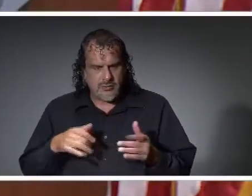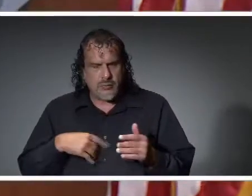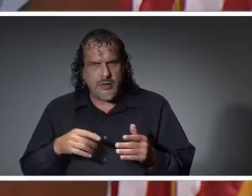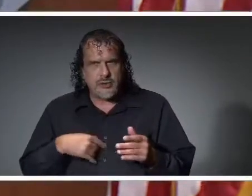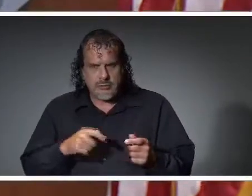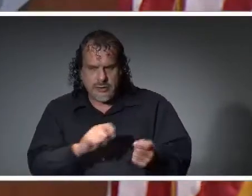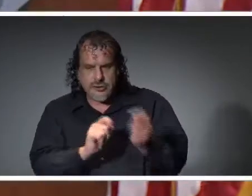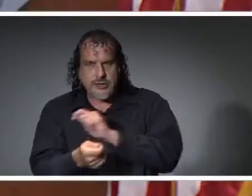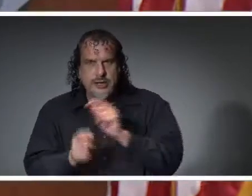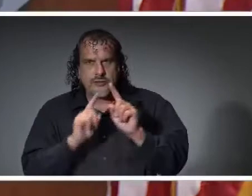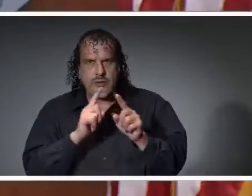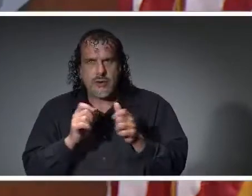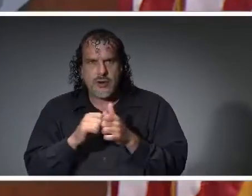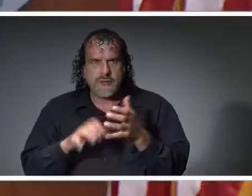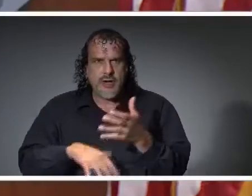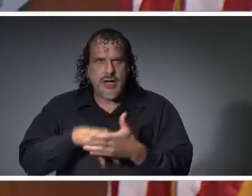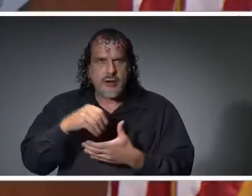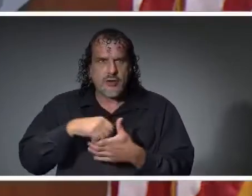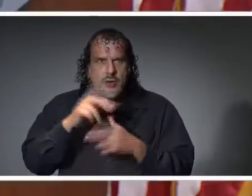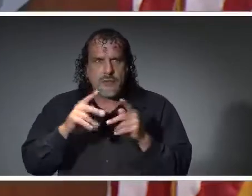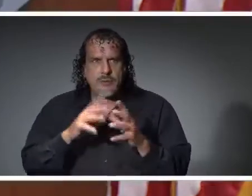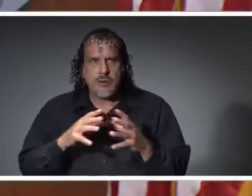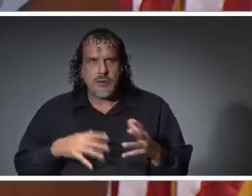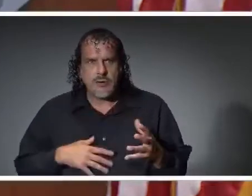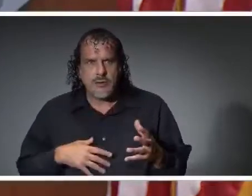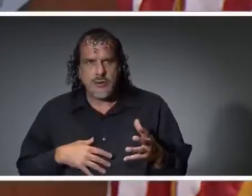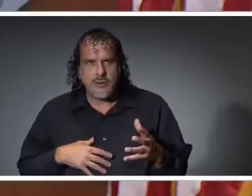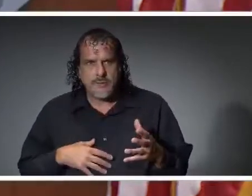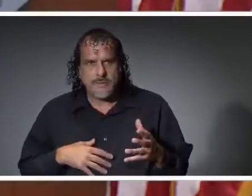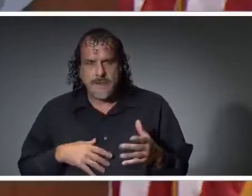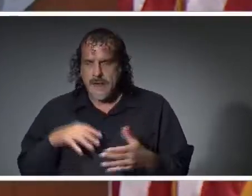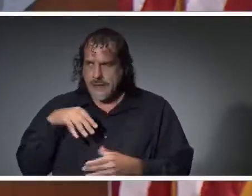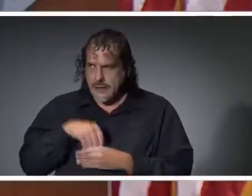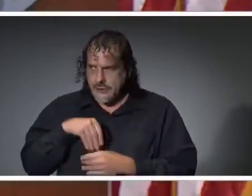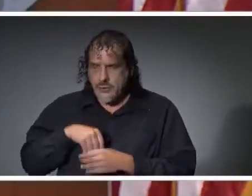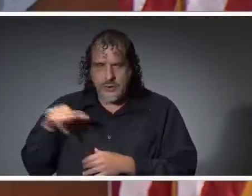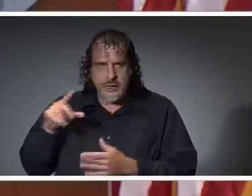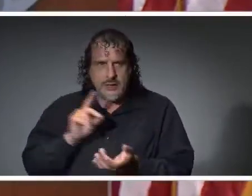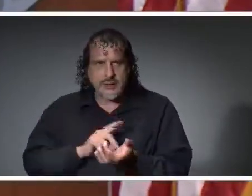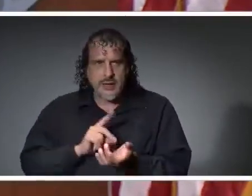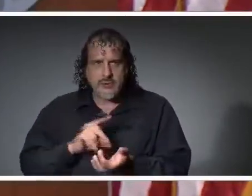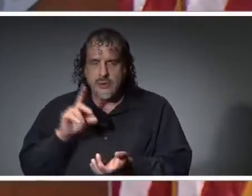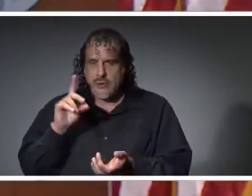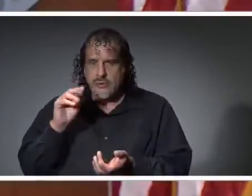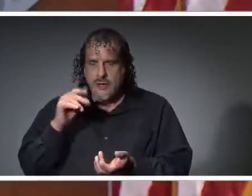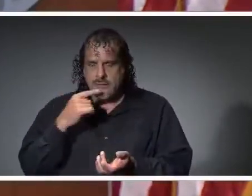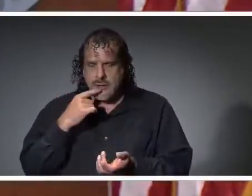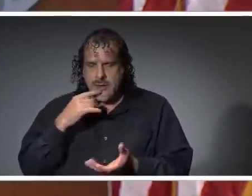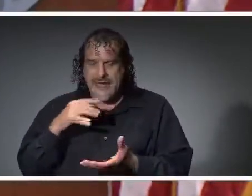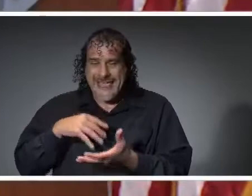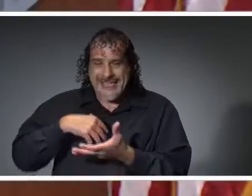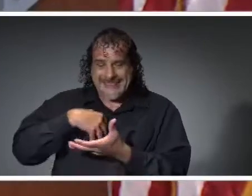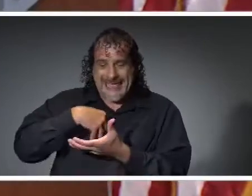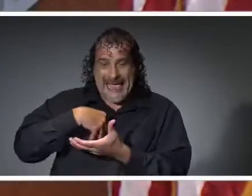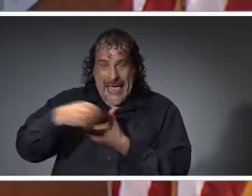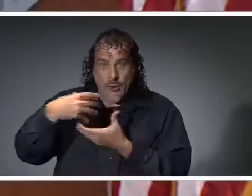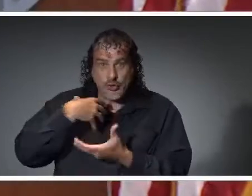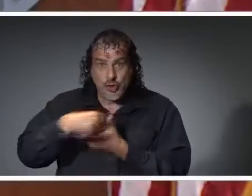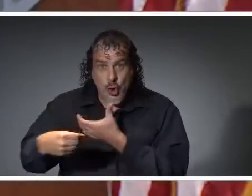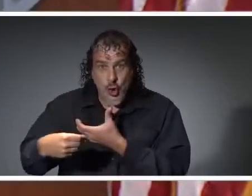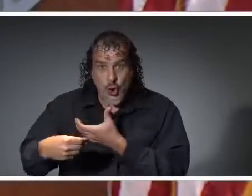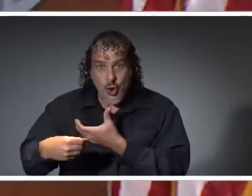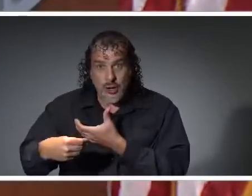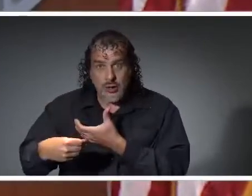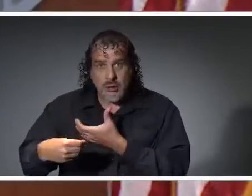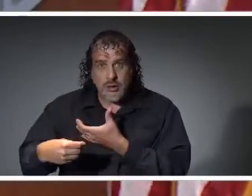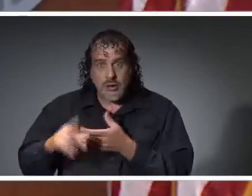size of outdoor social gatherings. Indoor, as Dr. Dobbs mentioned earlier, it's the outdoor events wherein